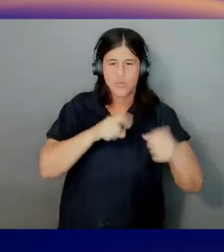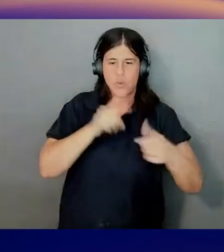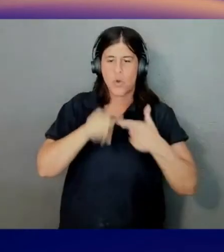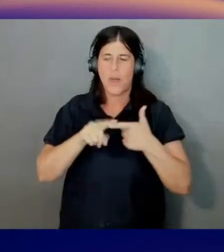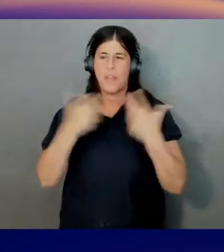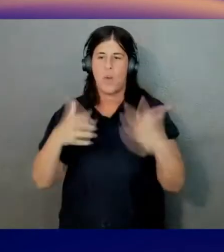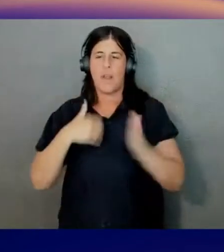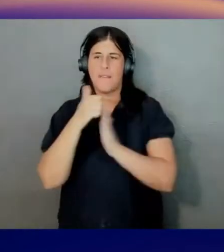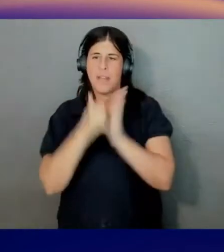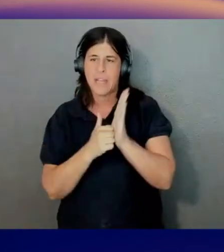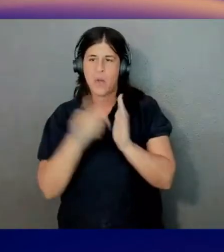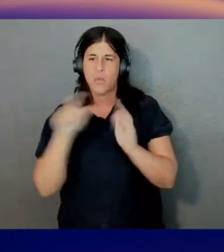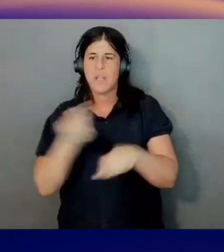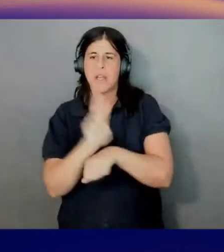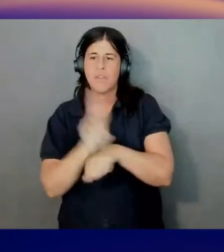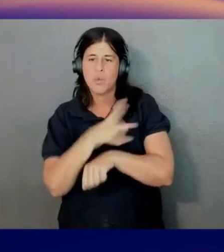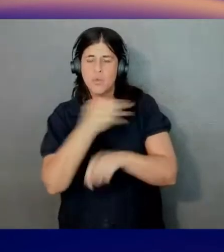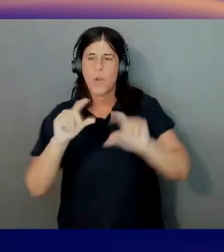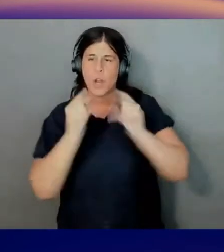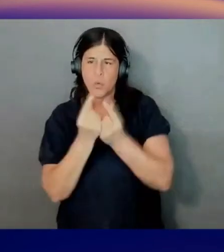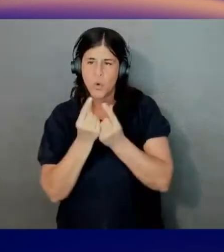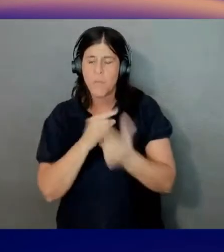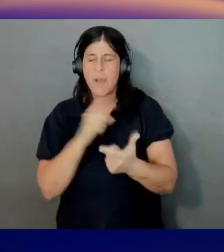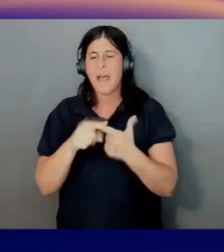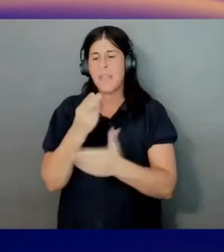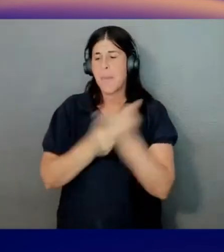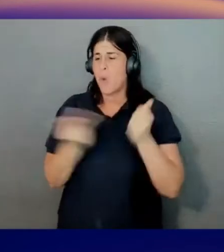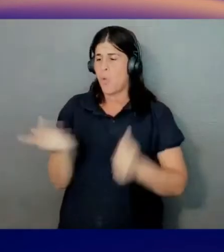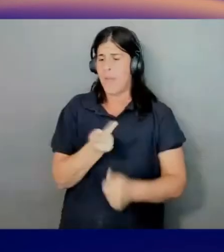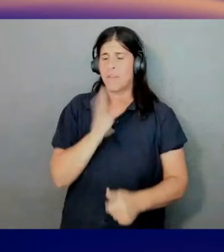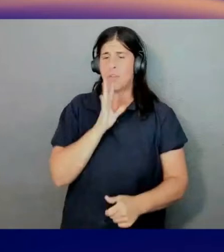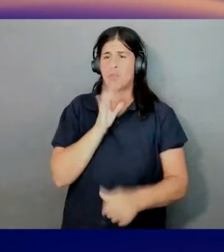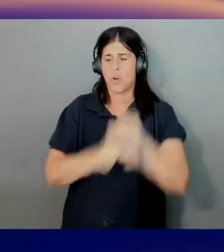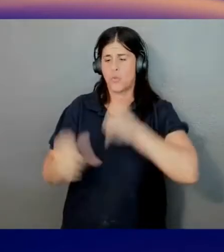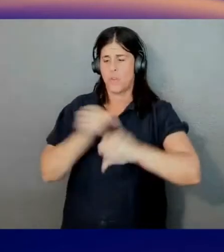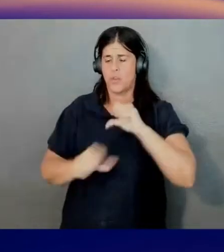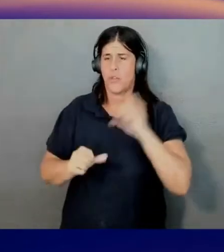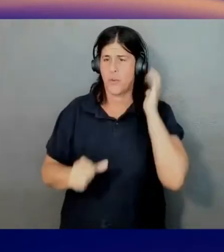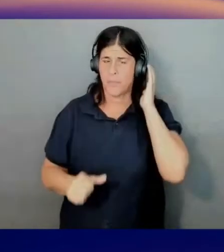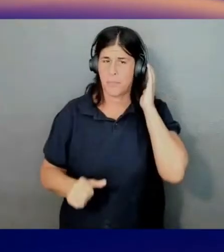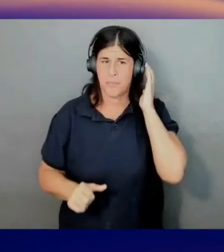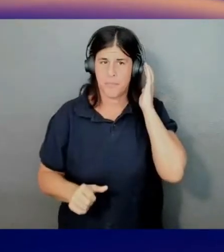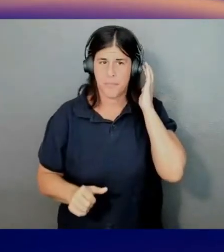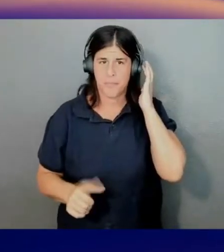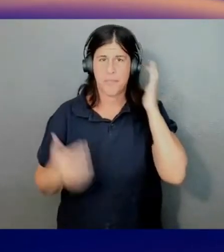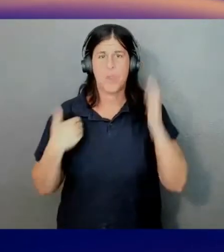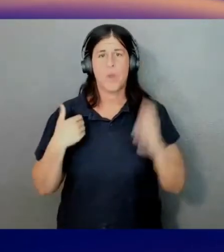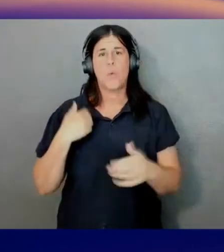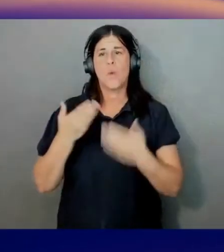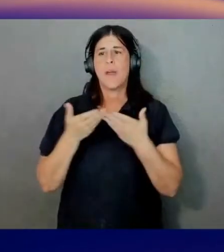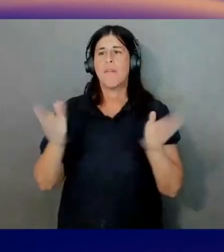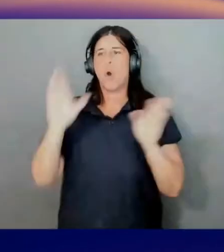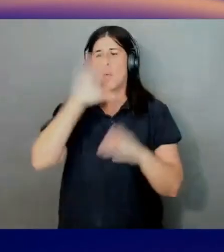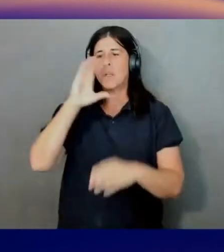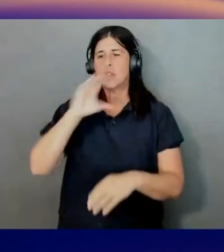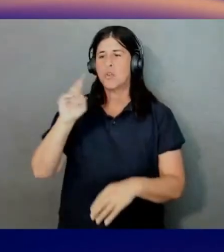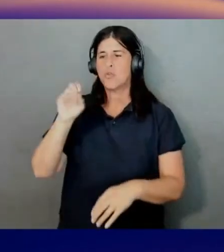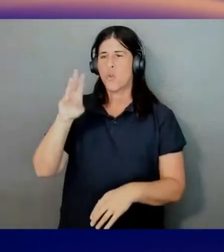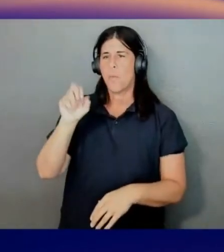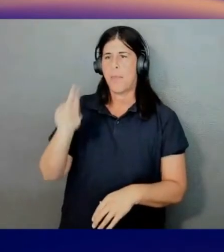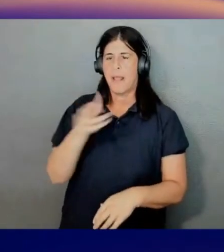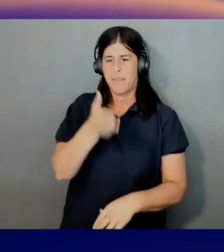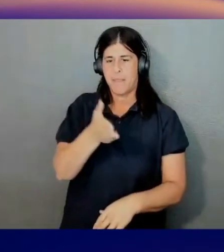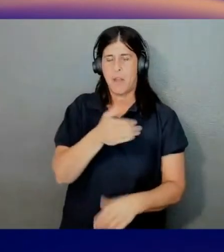user and group, and then they both need to talk together, right? So now we got here OpenSearch domain here. Let's see